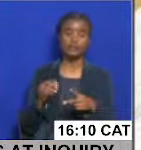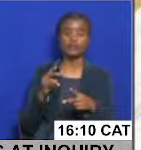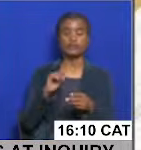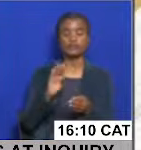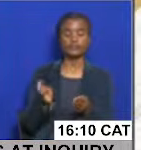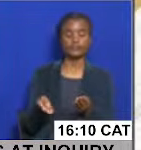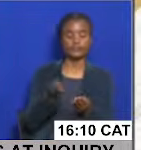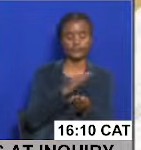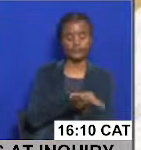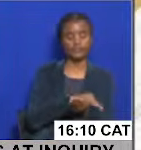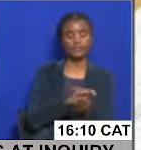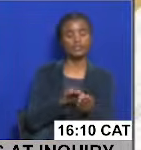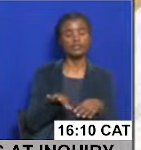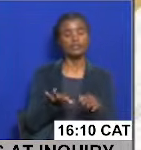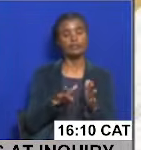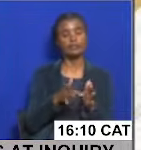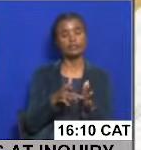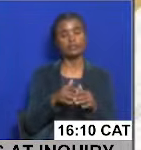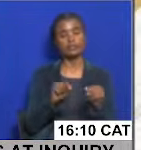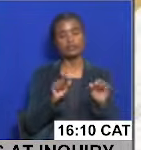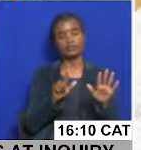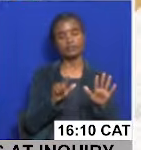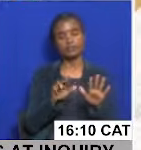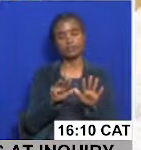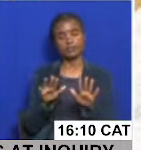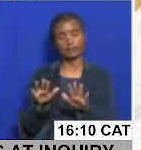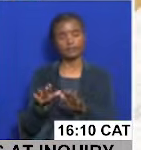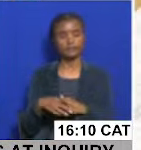799, the